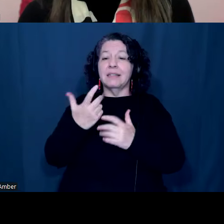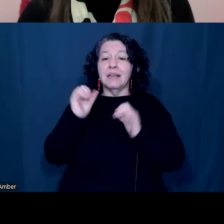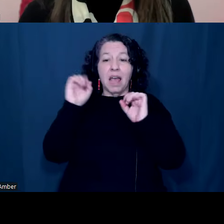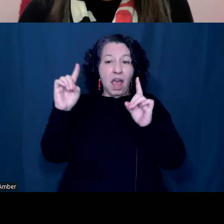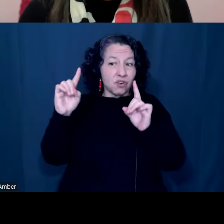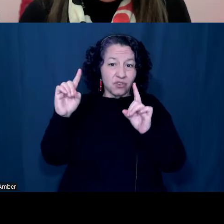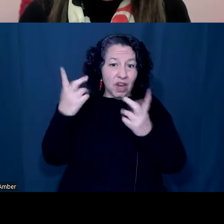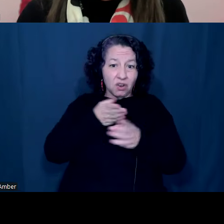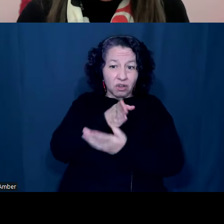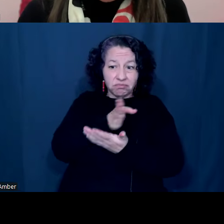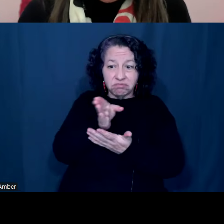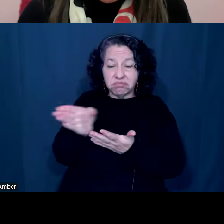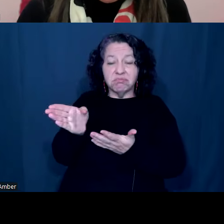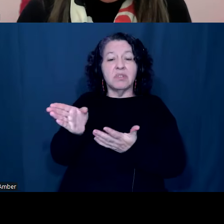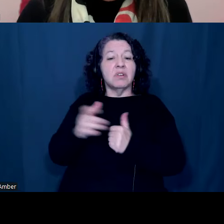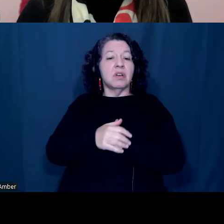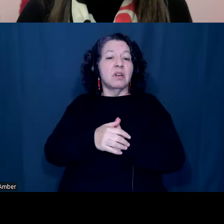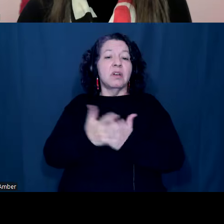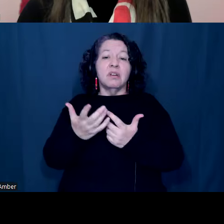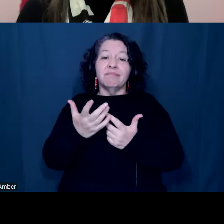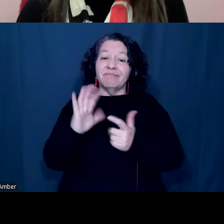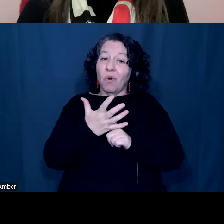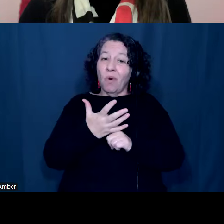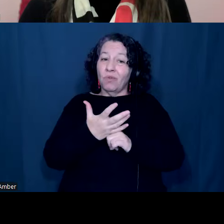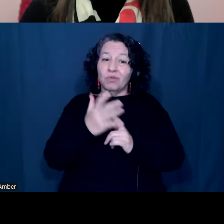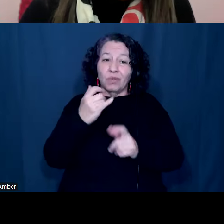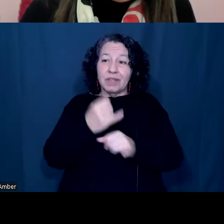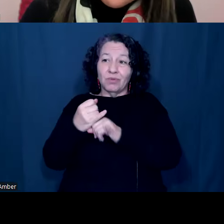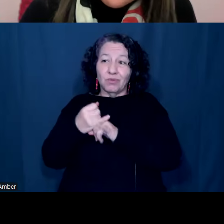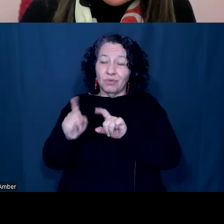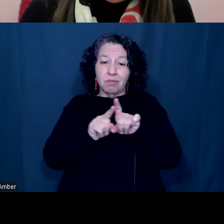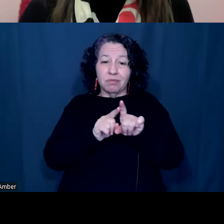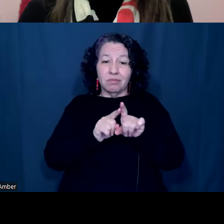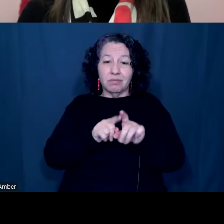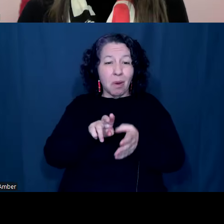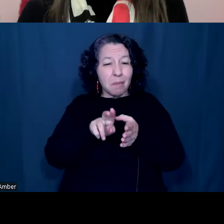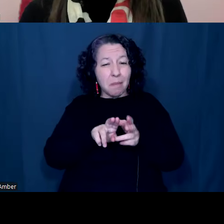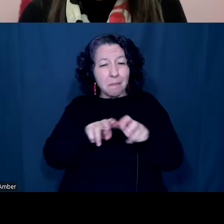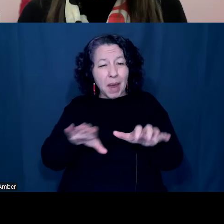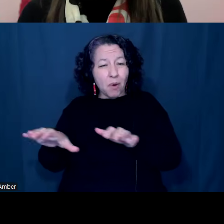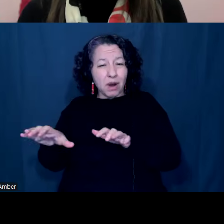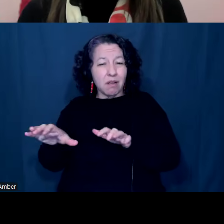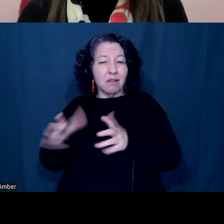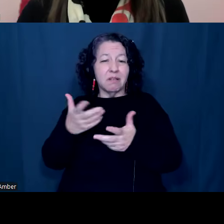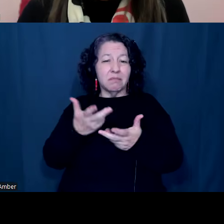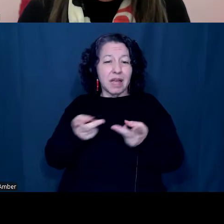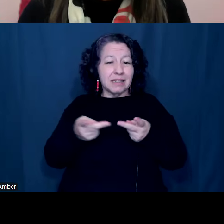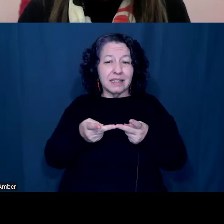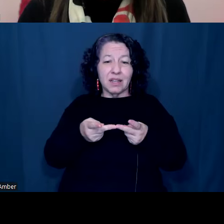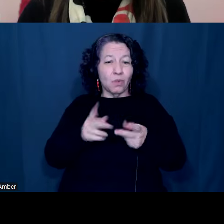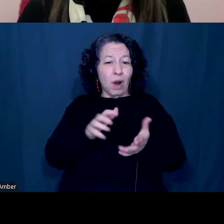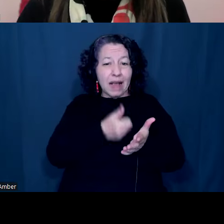cultural institutions. Burial sites were excavated, ancestors were